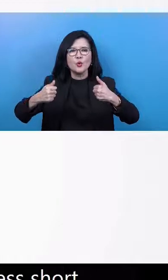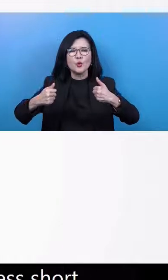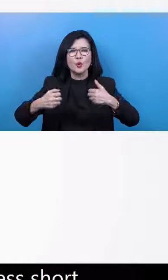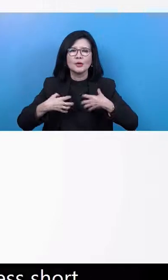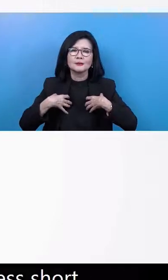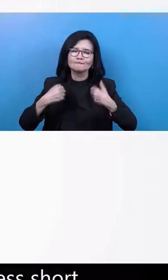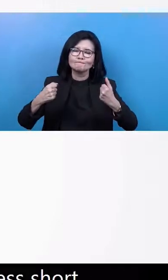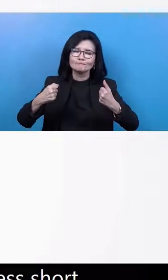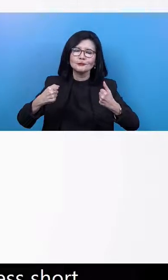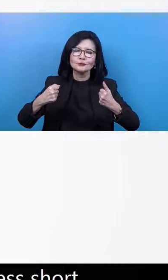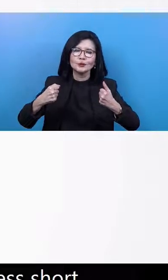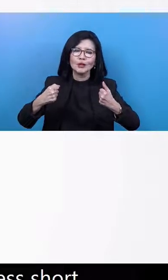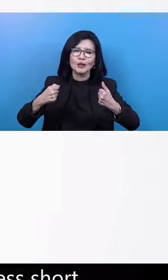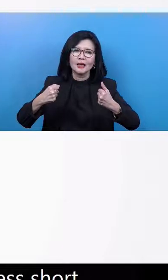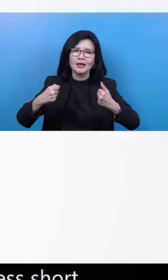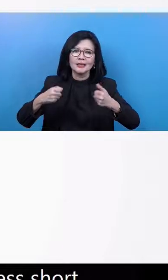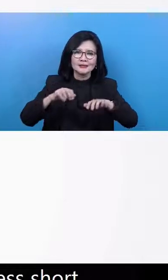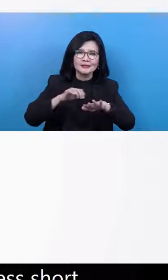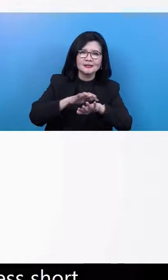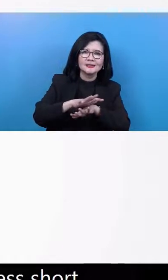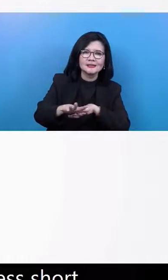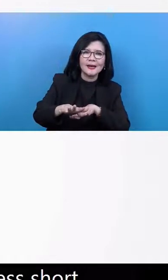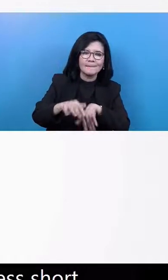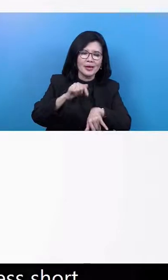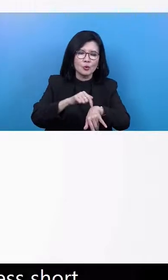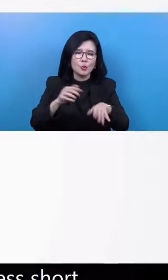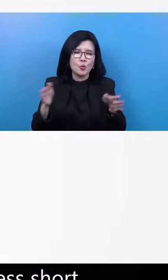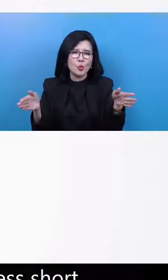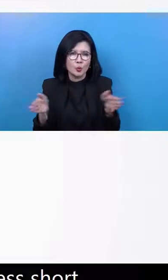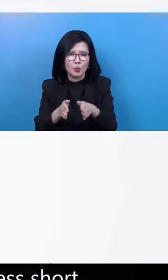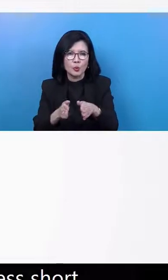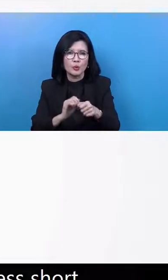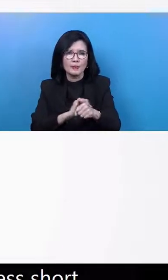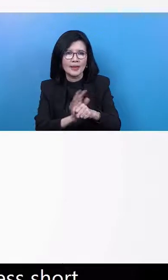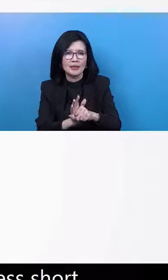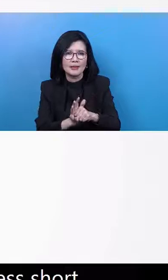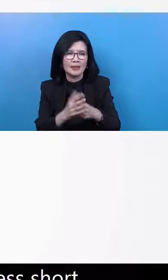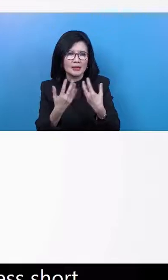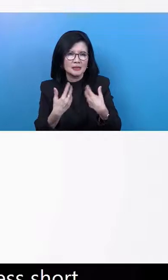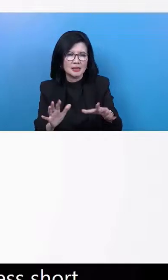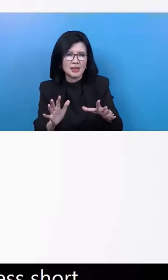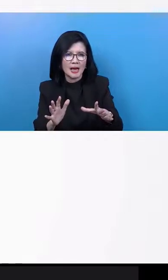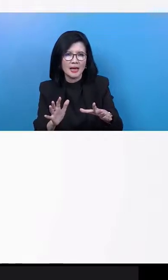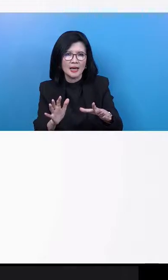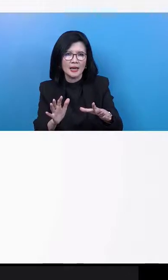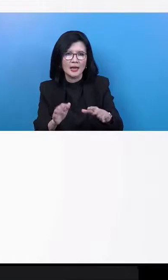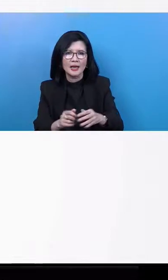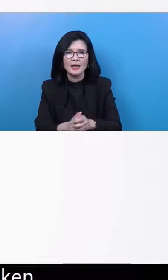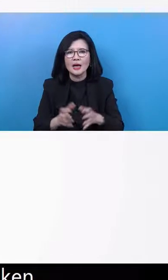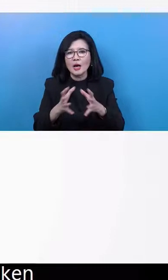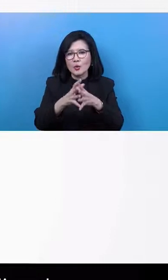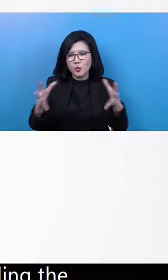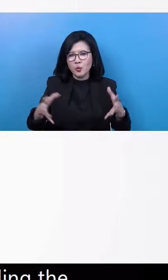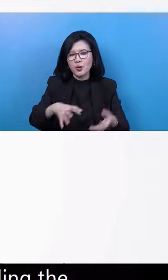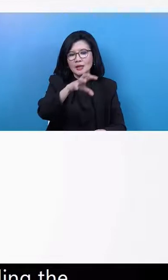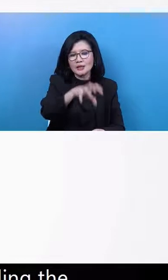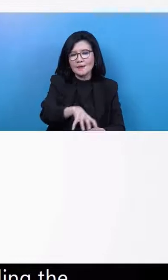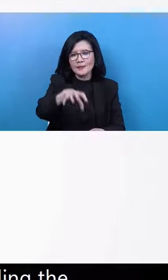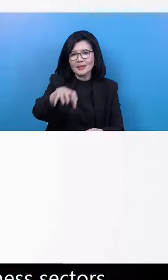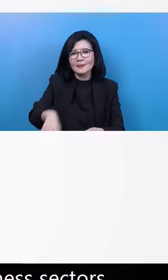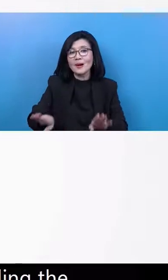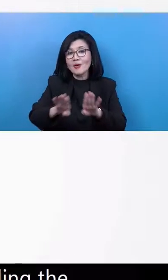of the pandemic during reopening, recovery, as well as resilient phases. When we developed this ACRF, we